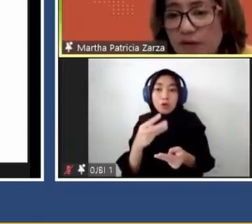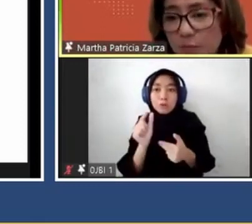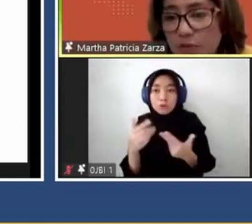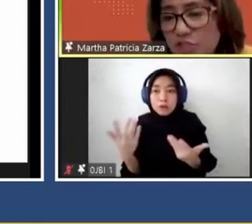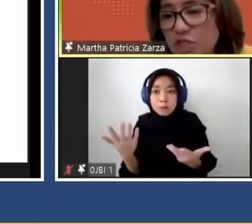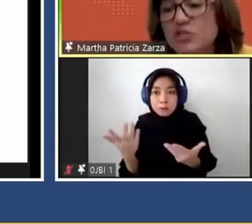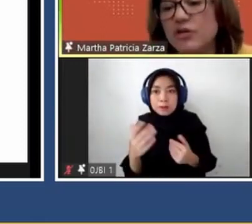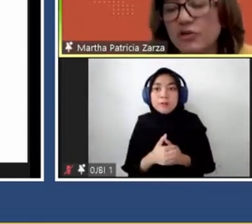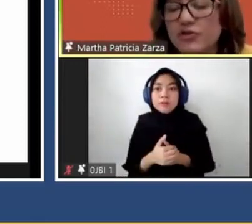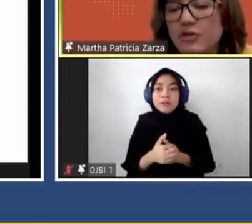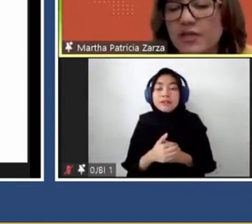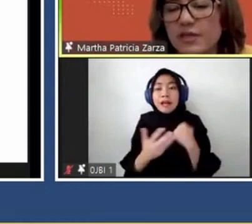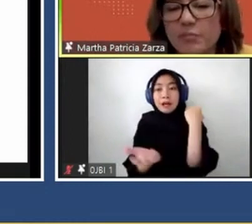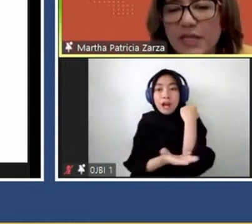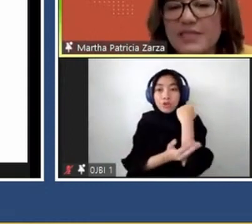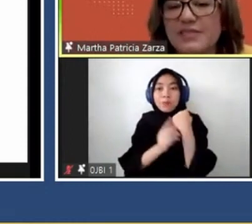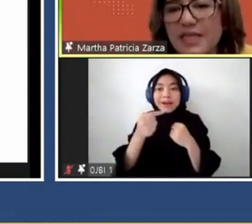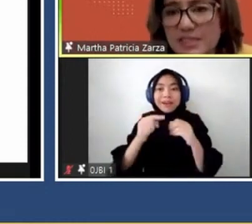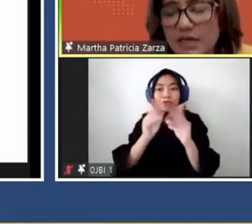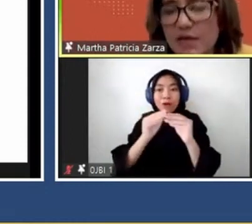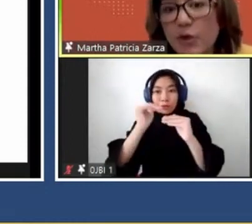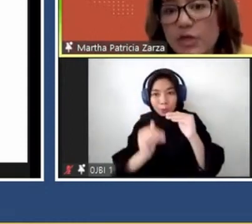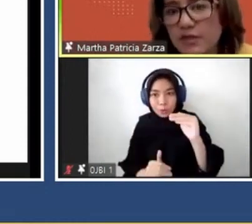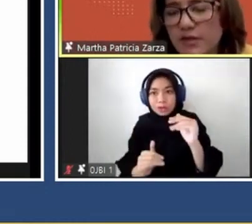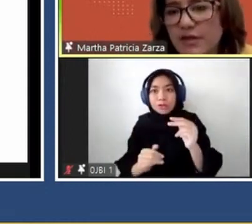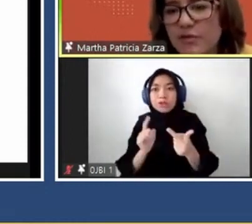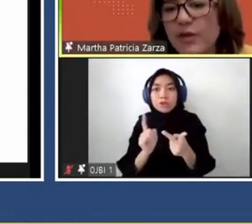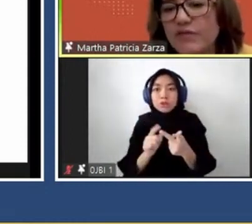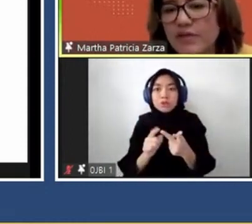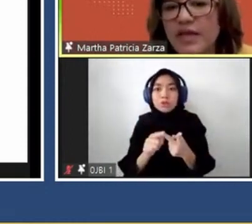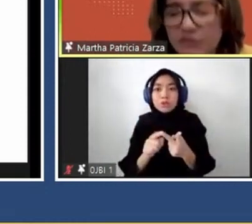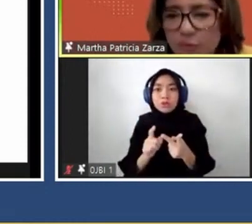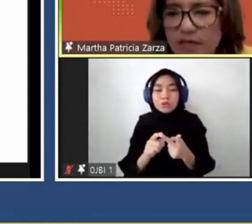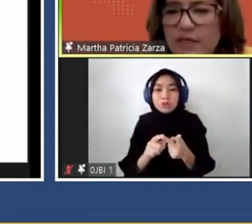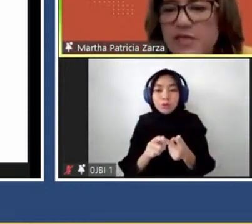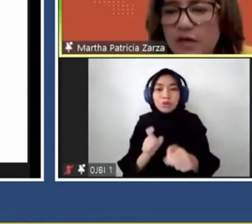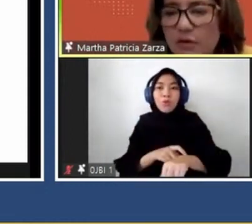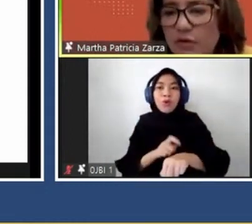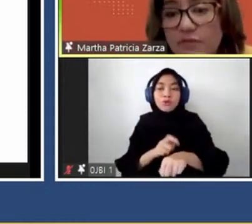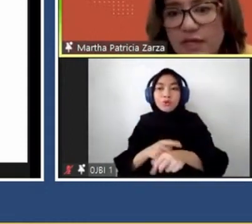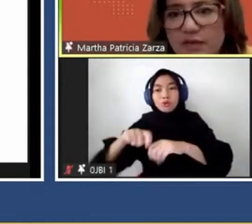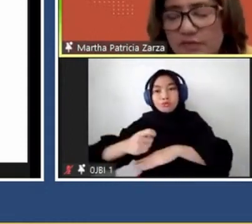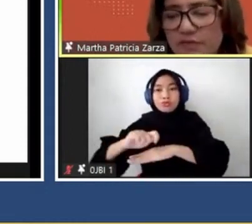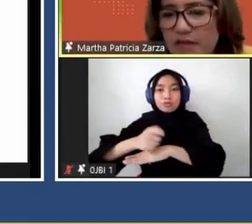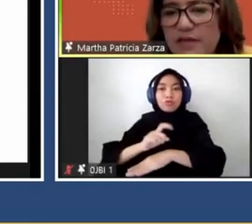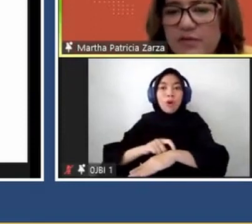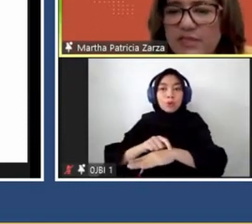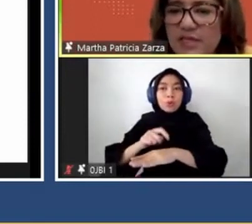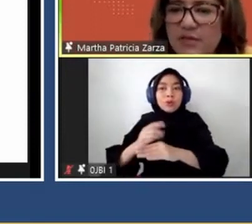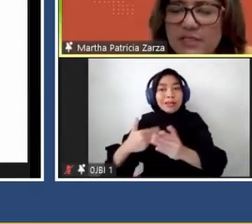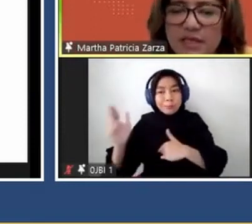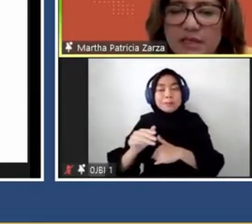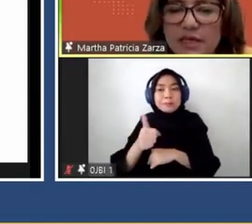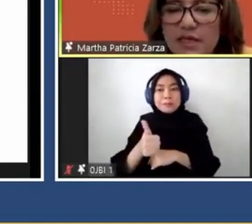lower firewood consumption also implies less money whenever they have to buy it, or if they have a fine,